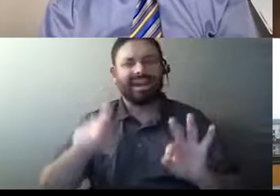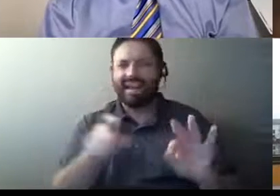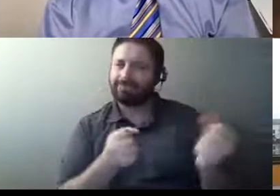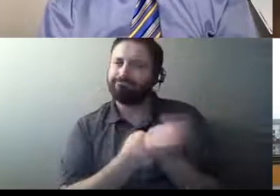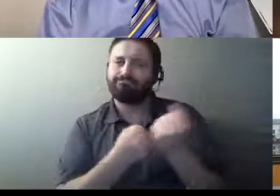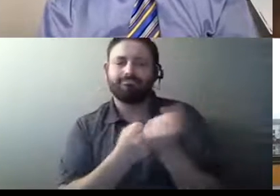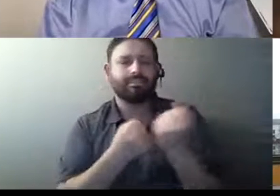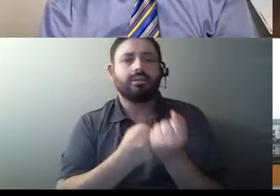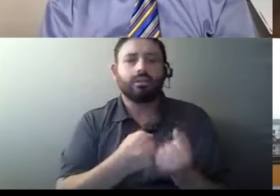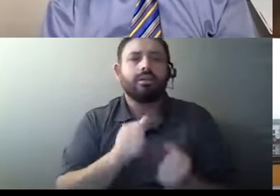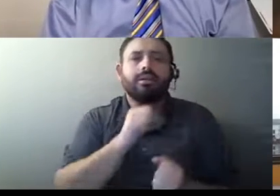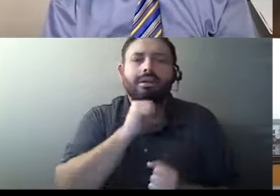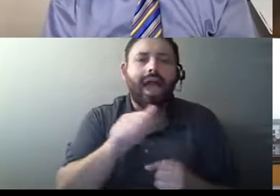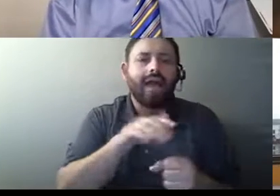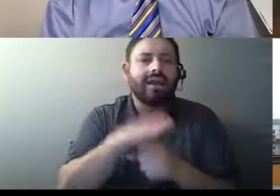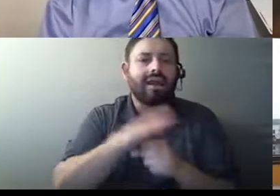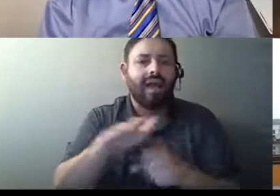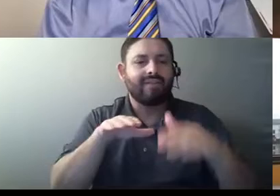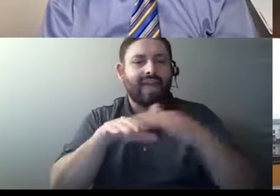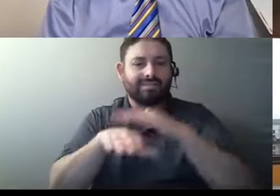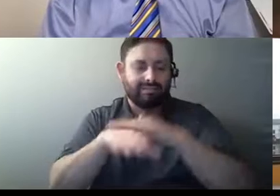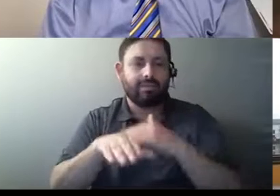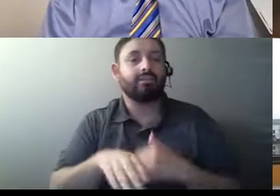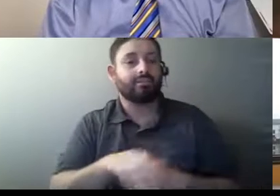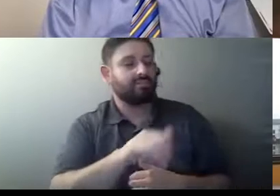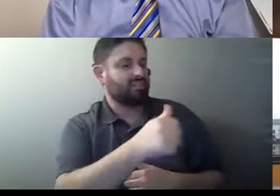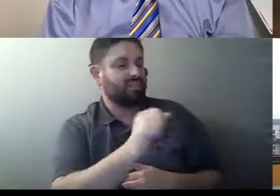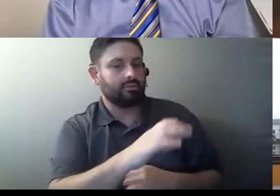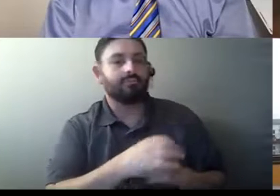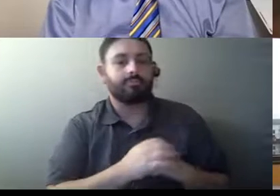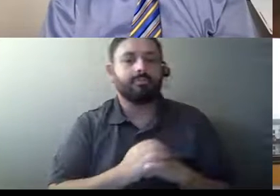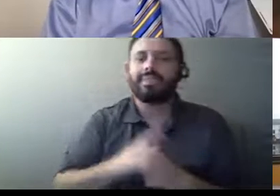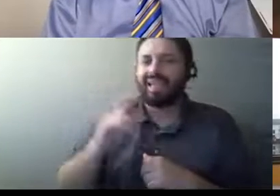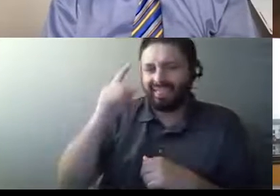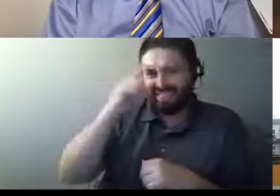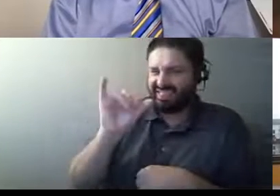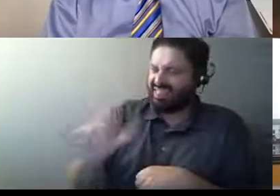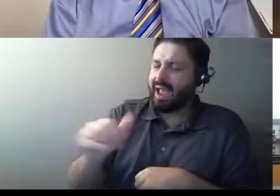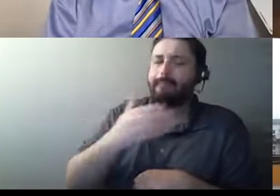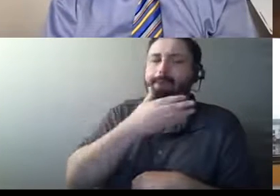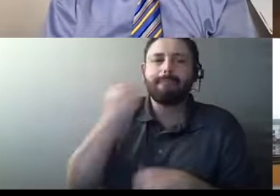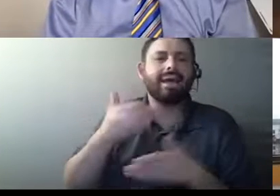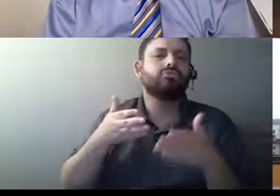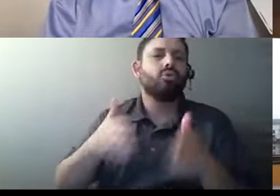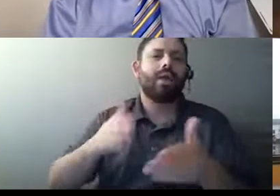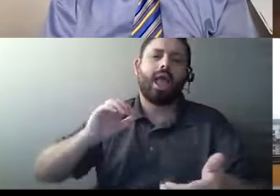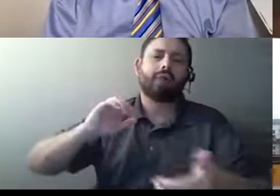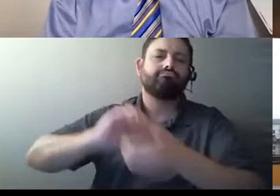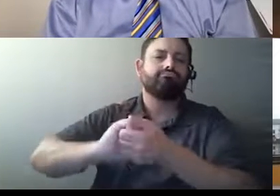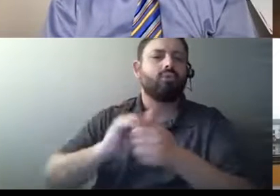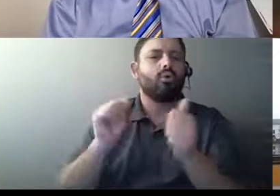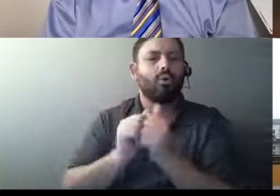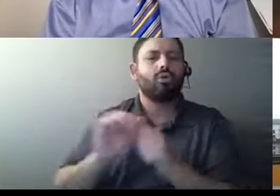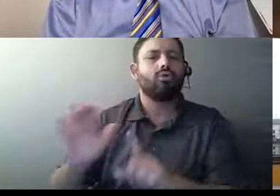There's not enough accessibility for disabled people. 10 seconds. I think that's the best way to partner with groups like yours,